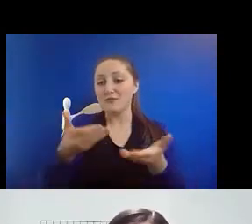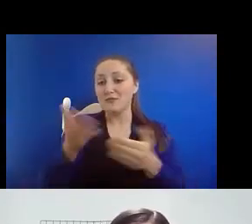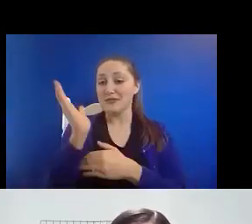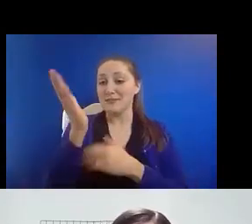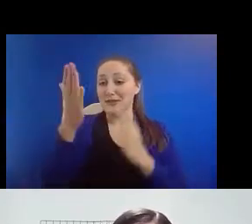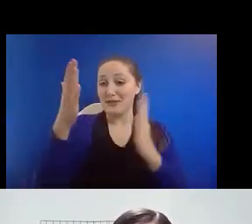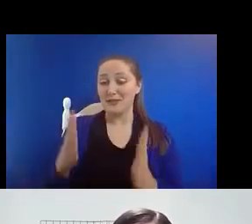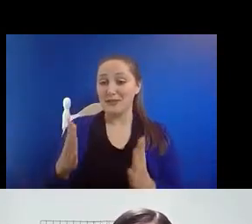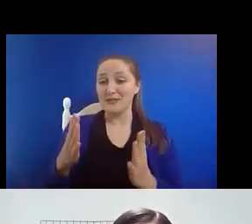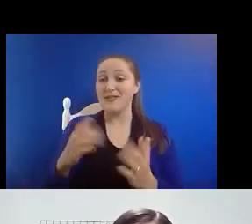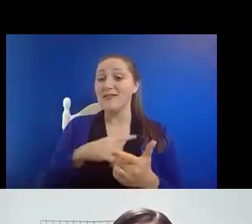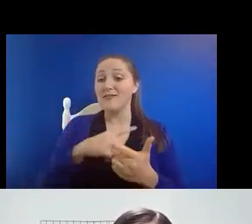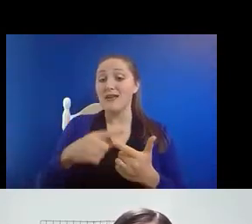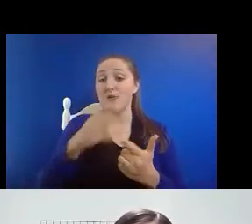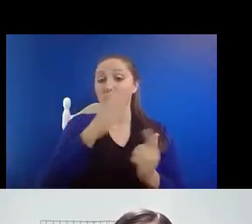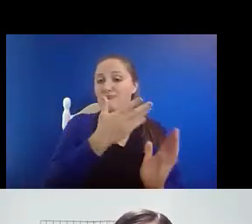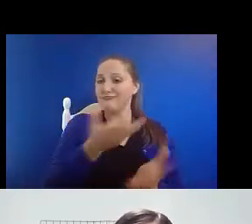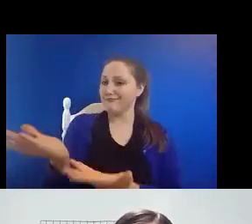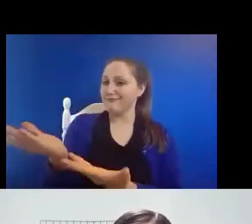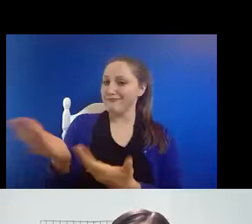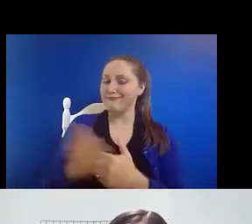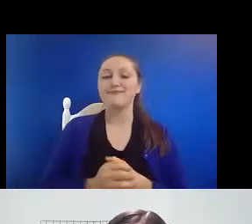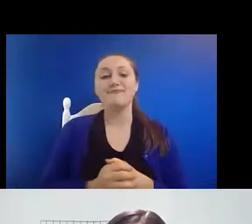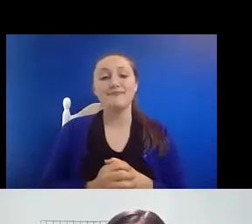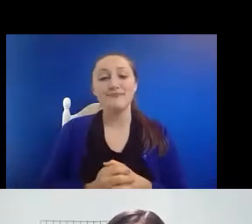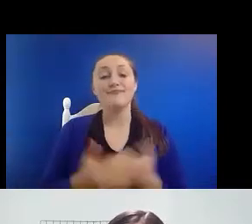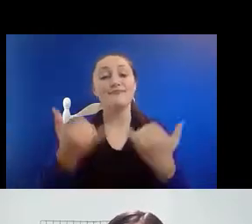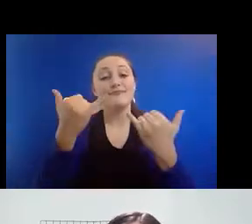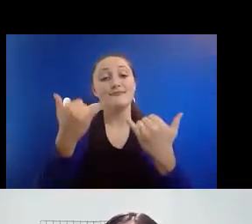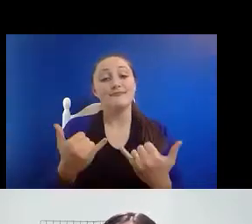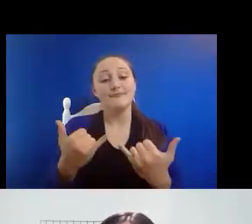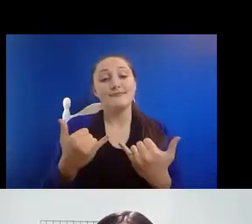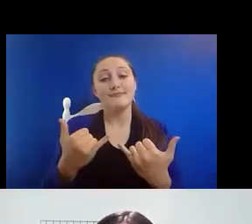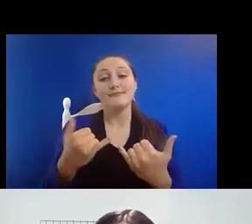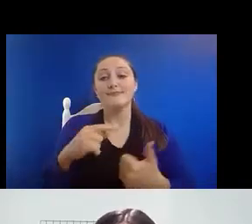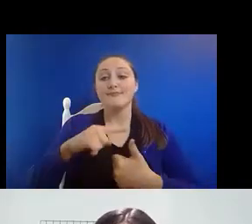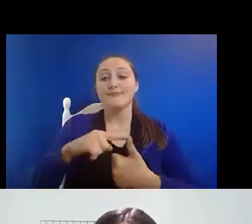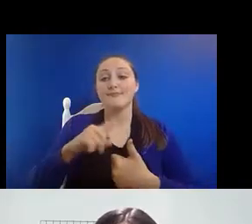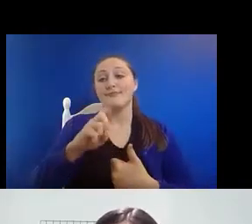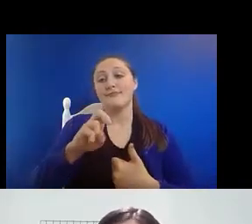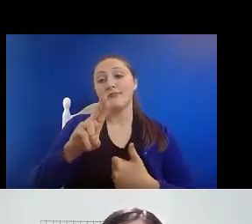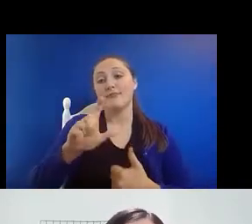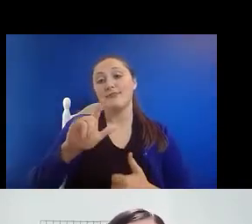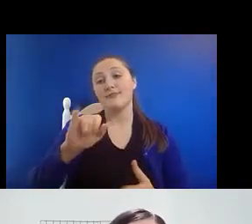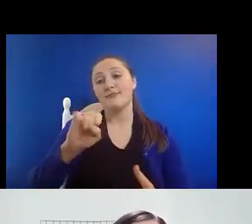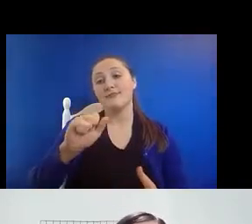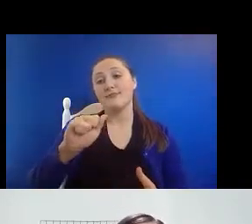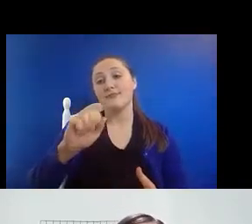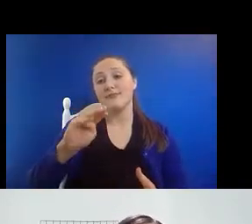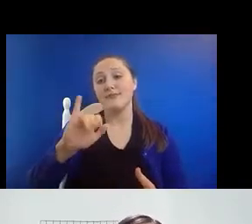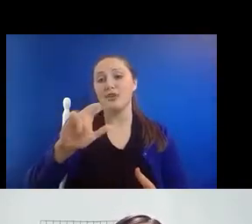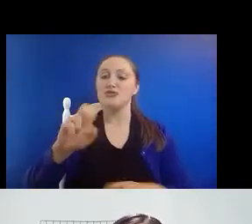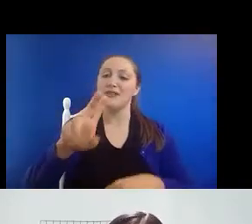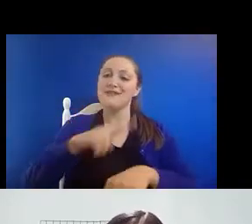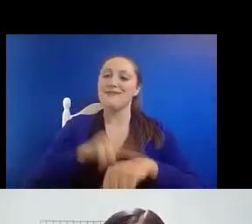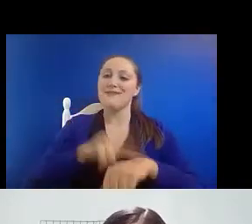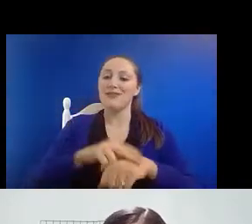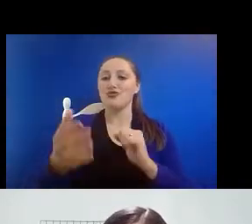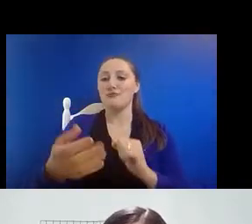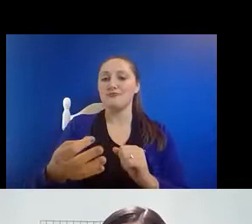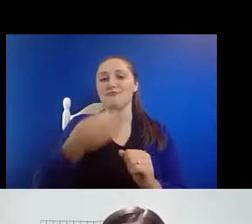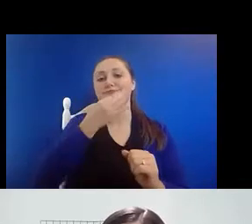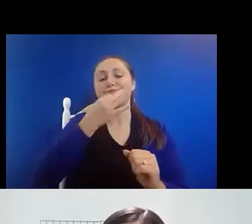and then I'll turn it over to them. Today, we are going to hear from Dr. Lisa Mills, a national expert in